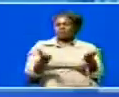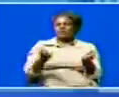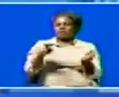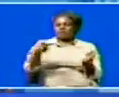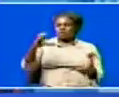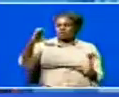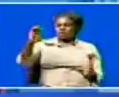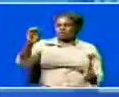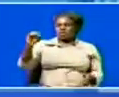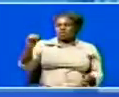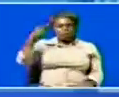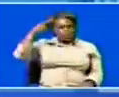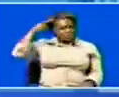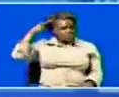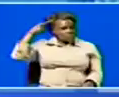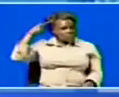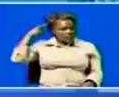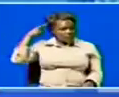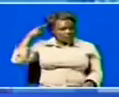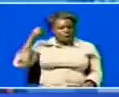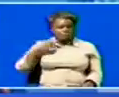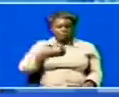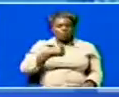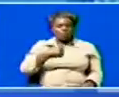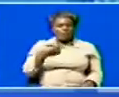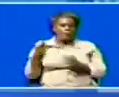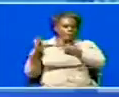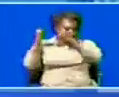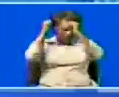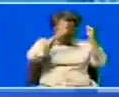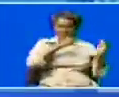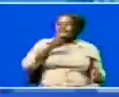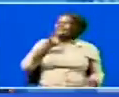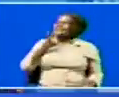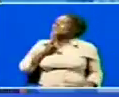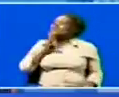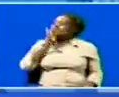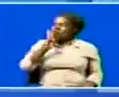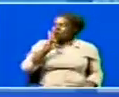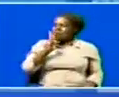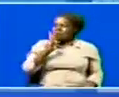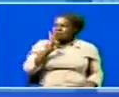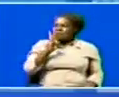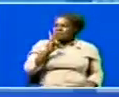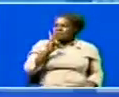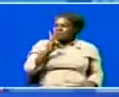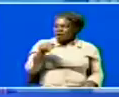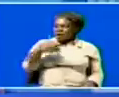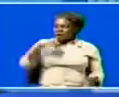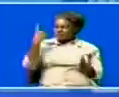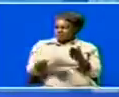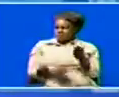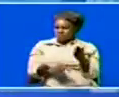you're the CEO of Black and mm-hmm. Blanket and Wine. Quite a tongue twister there. Yes. So what more do you have?